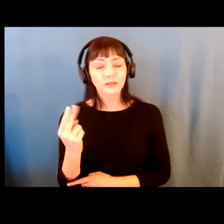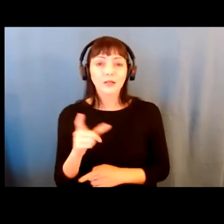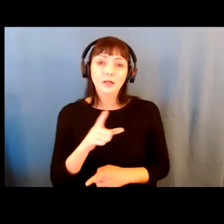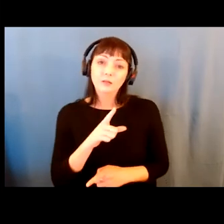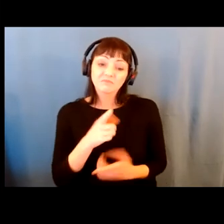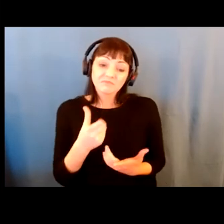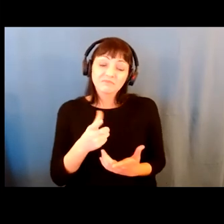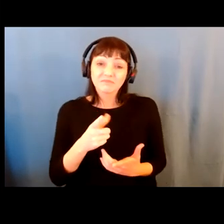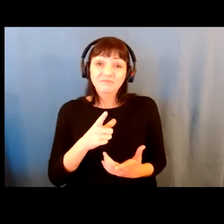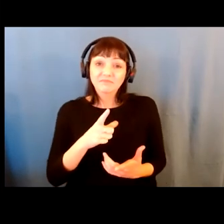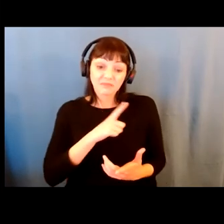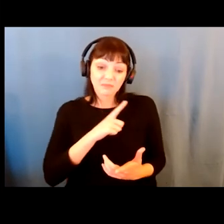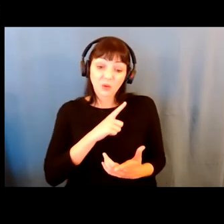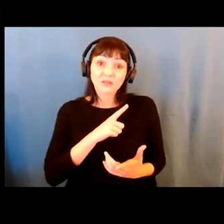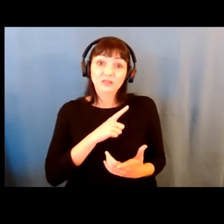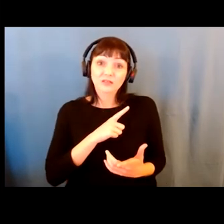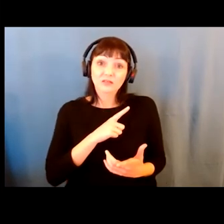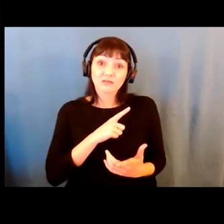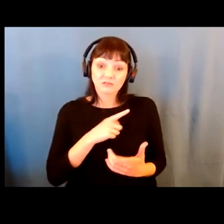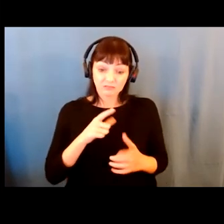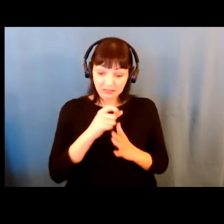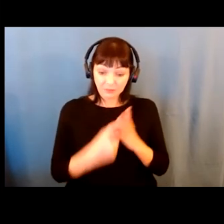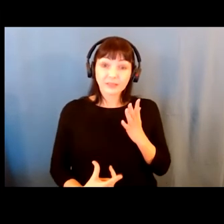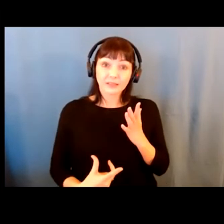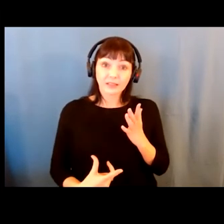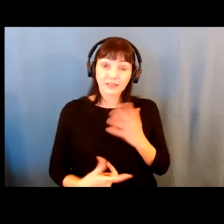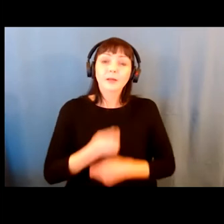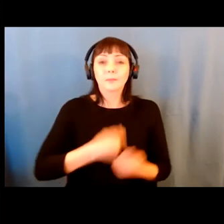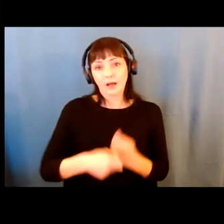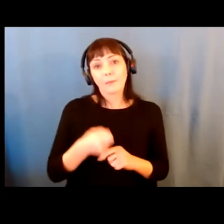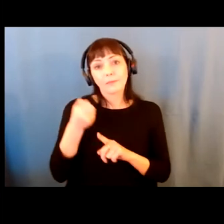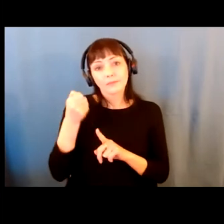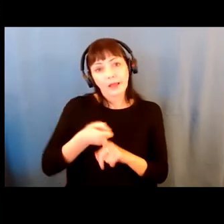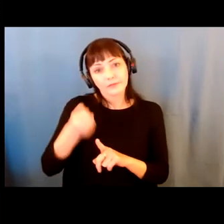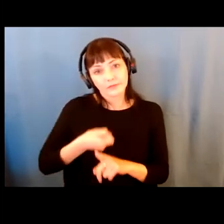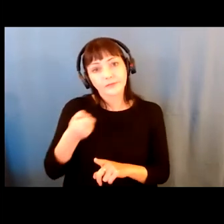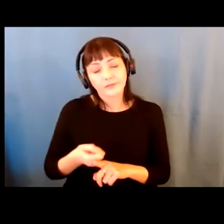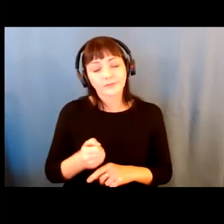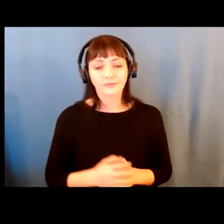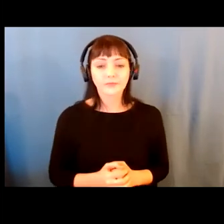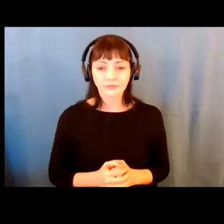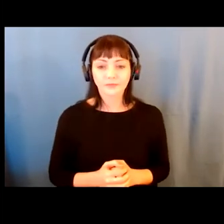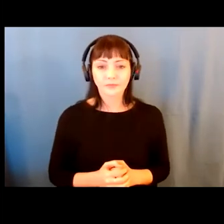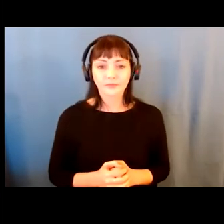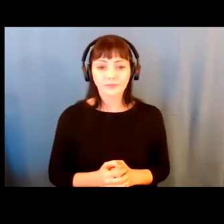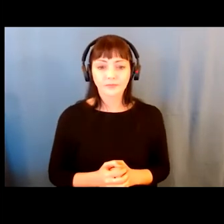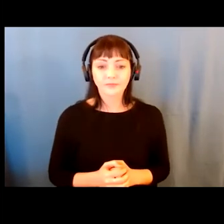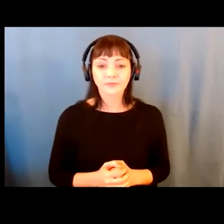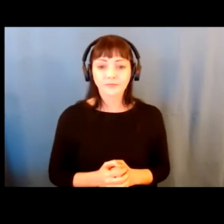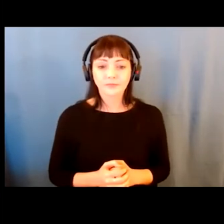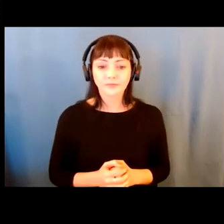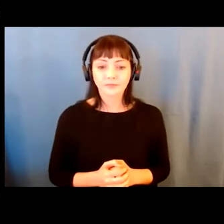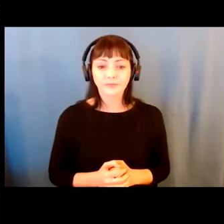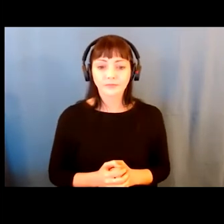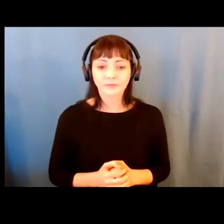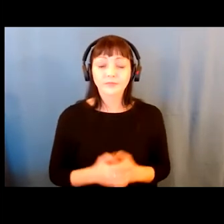situation. You know, in an ableist society, you know, ableism has to really kind of, I have to think about that, because you